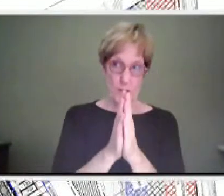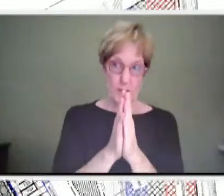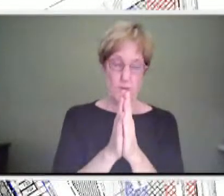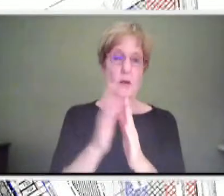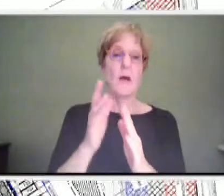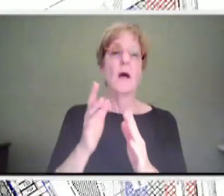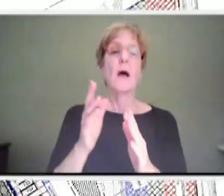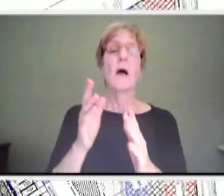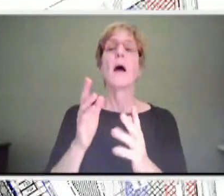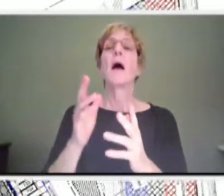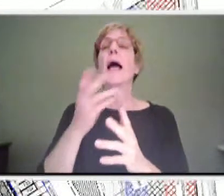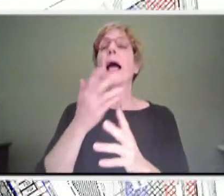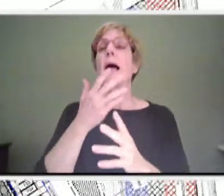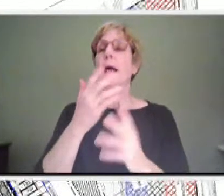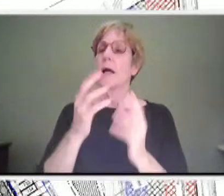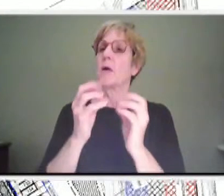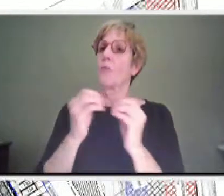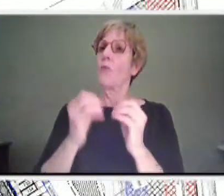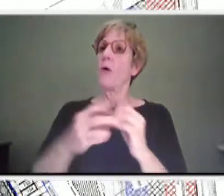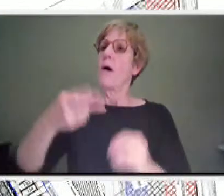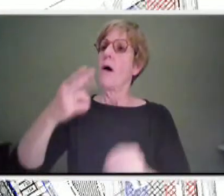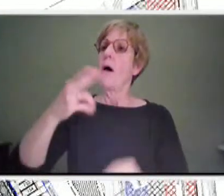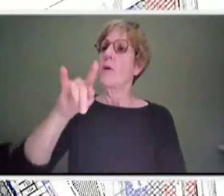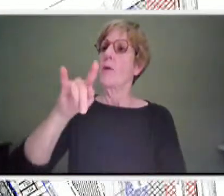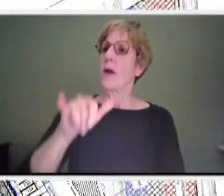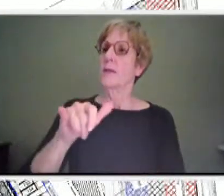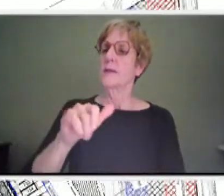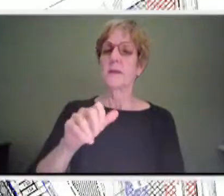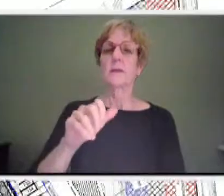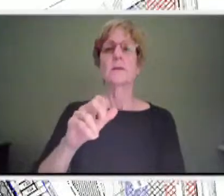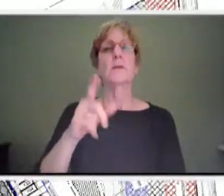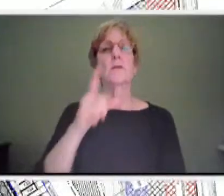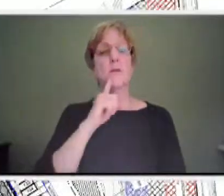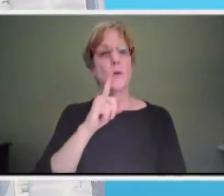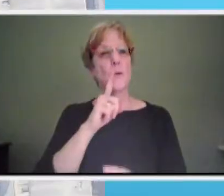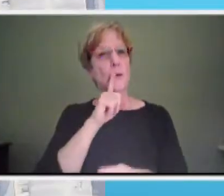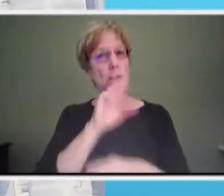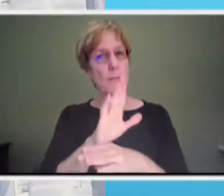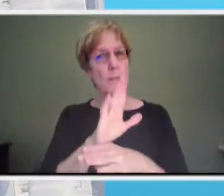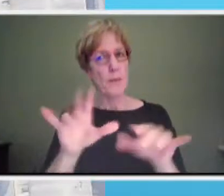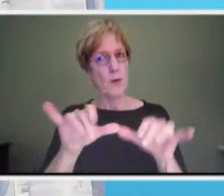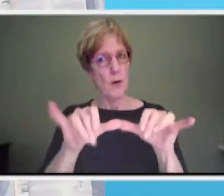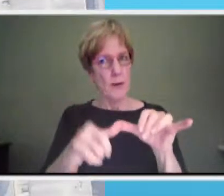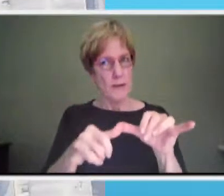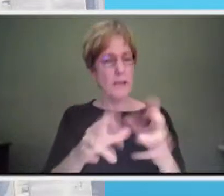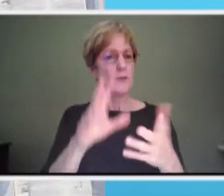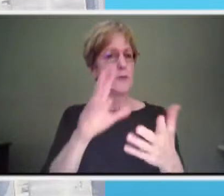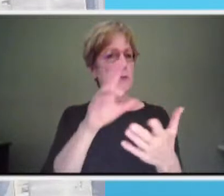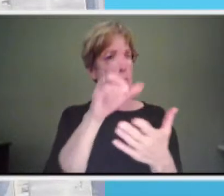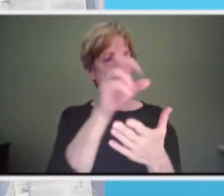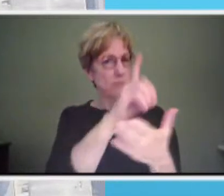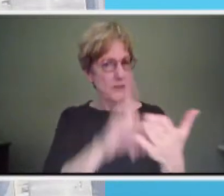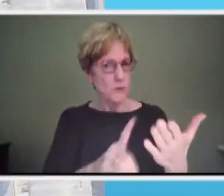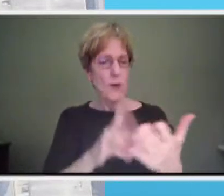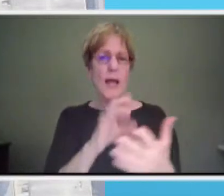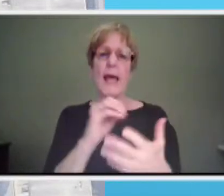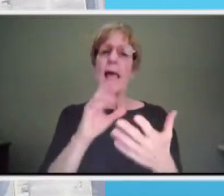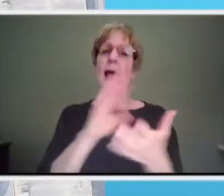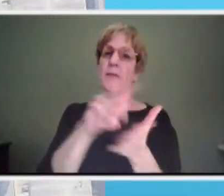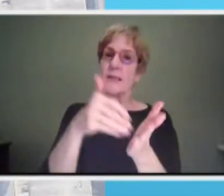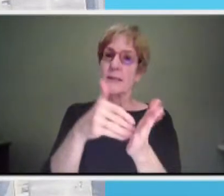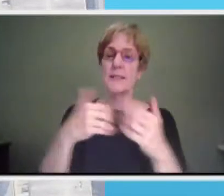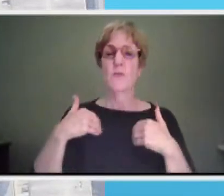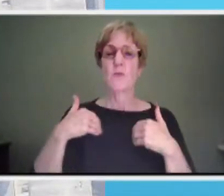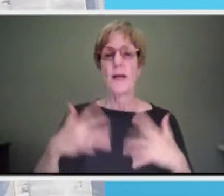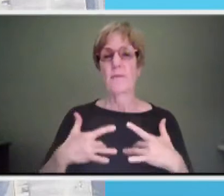of product. So the alley-loaded design, architectural commitments, and then a large community space in the center. That is a colored version